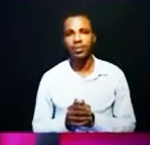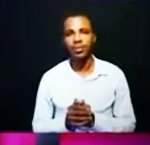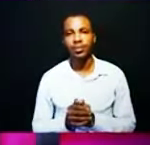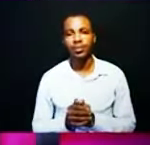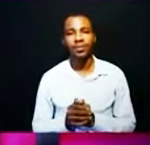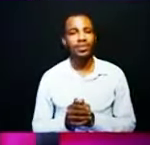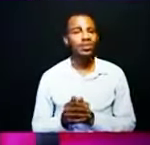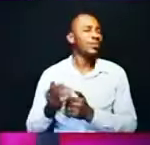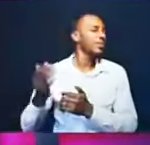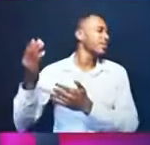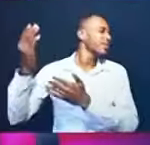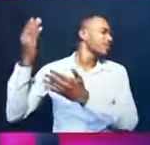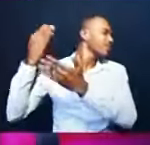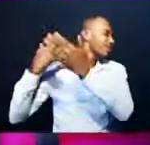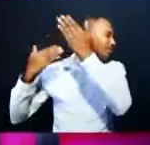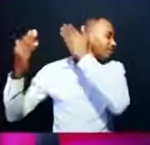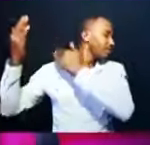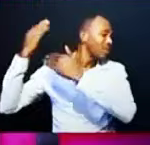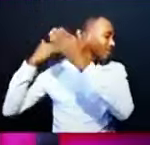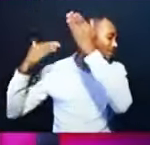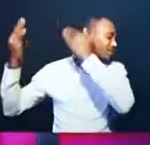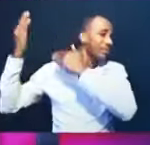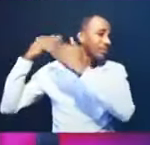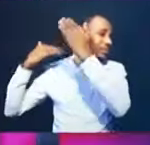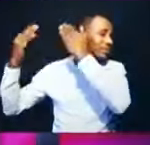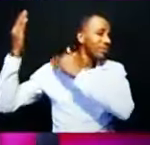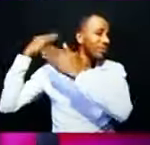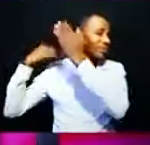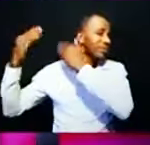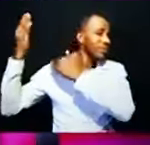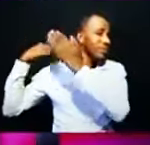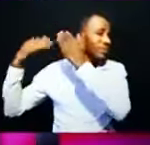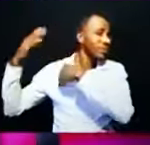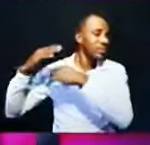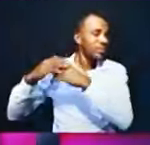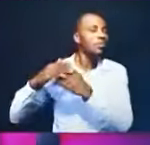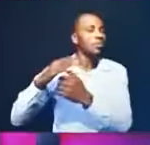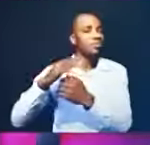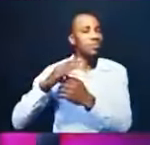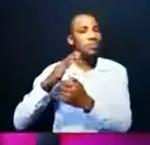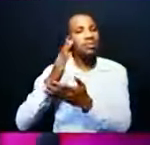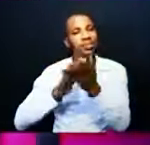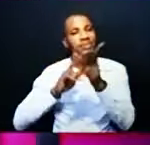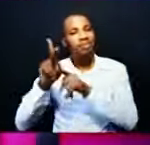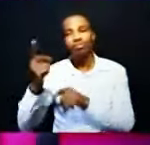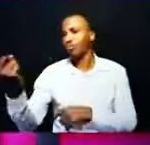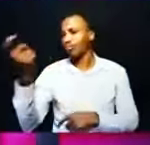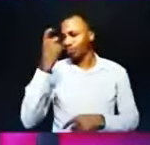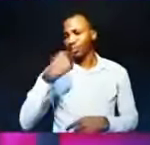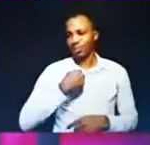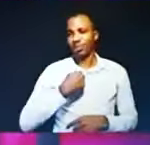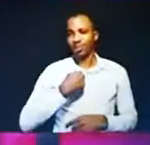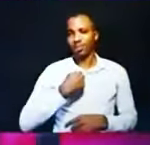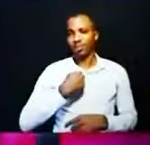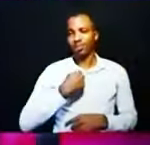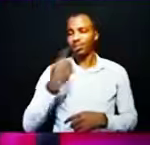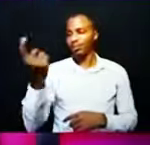Many years ago, I was asked to preach at a